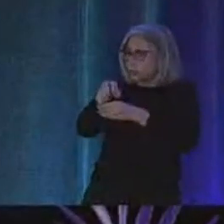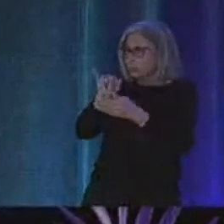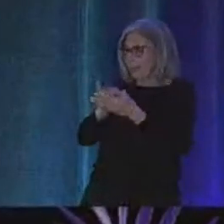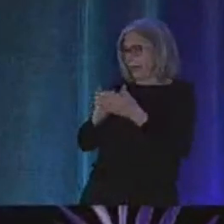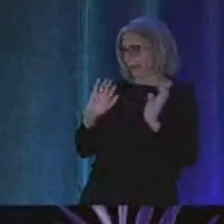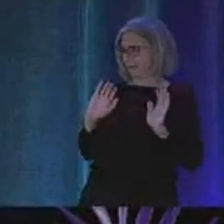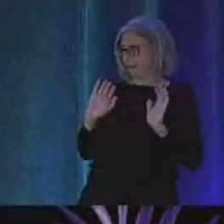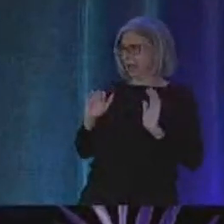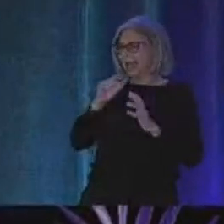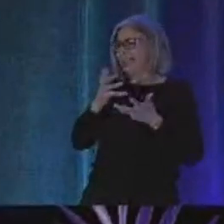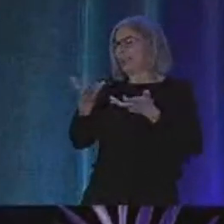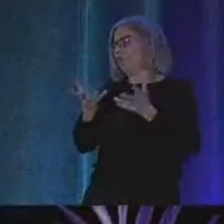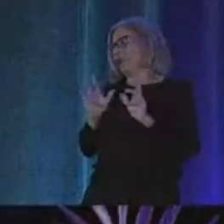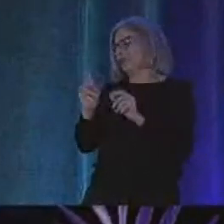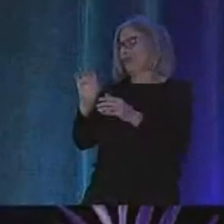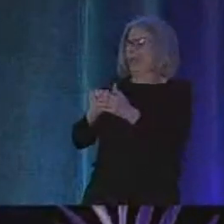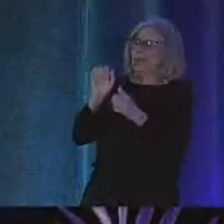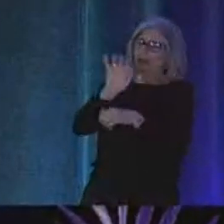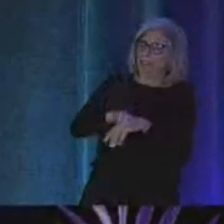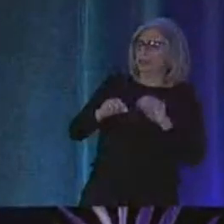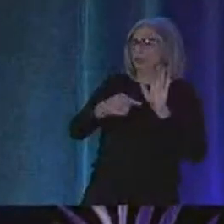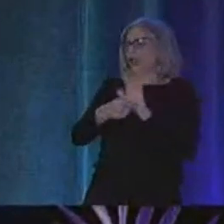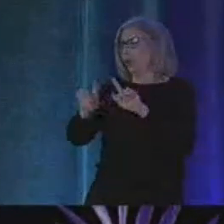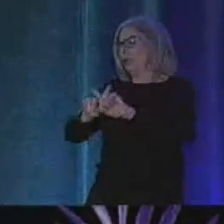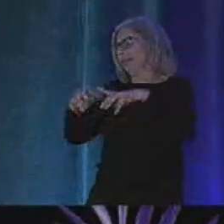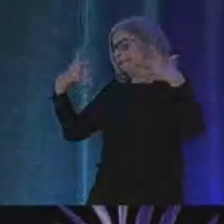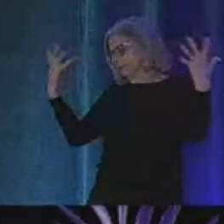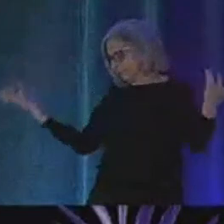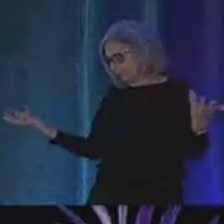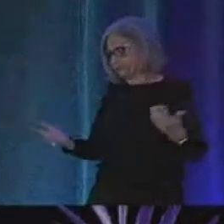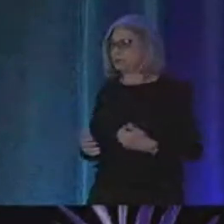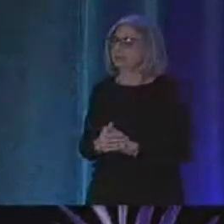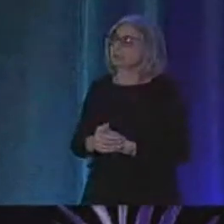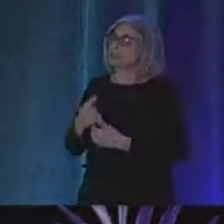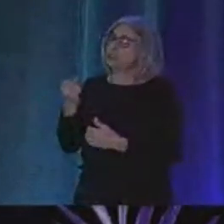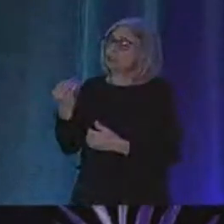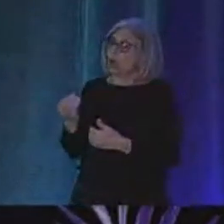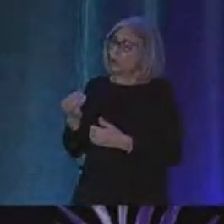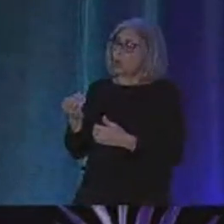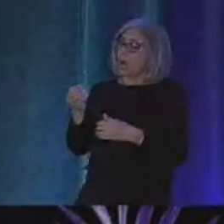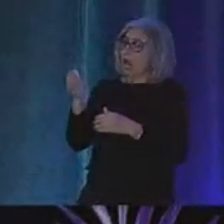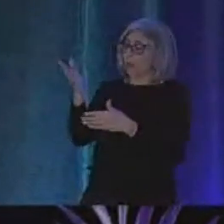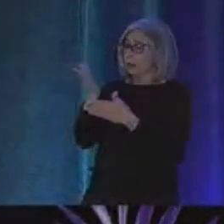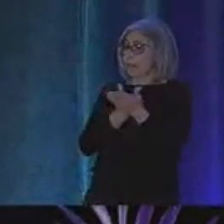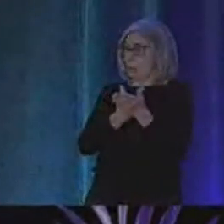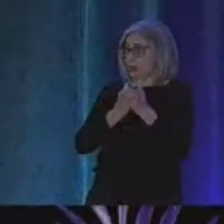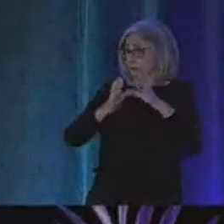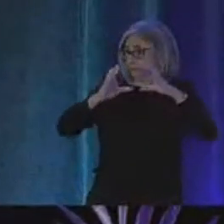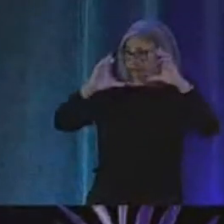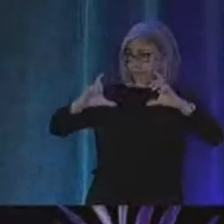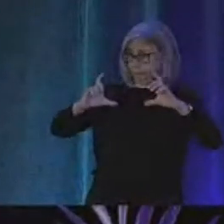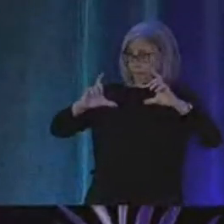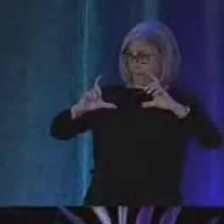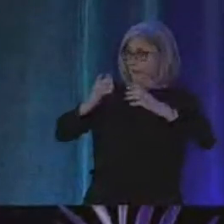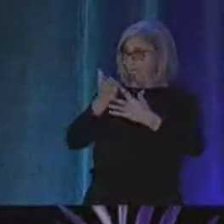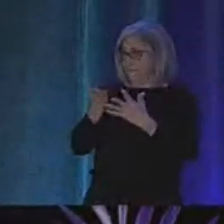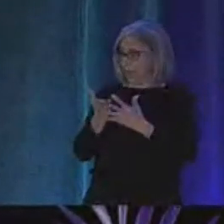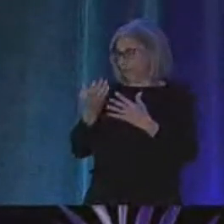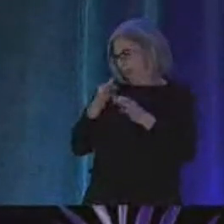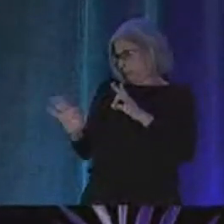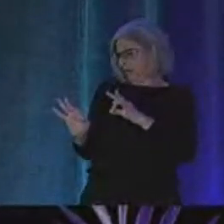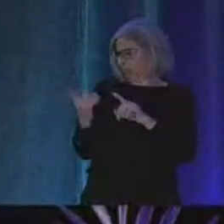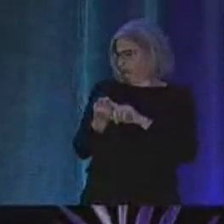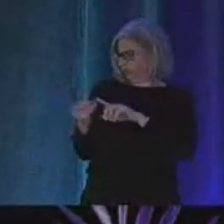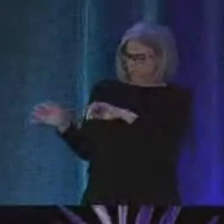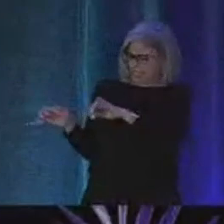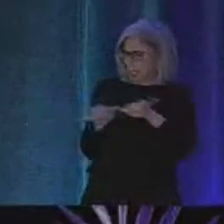So I didn't want to get into that with this, but kind of show that difference. So this is our component file. Pretty simple, pretty